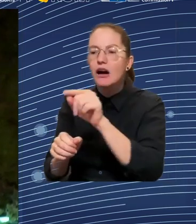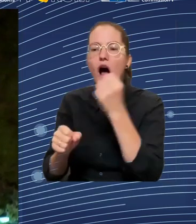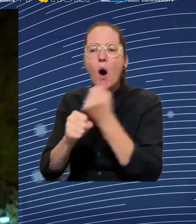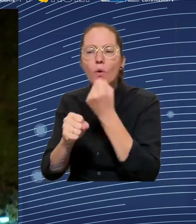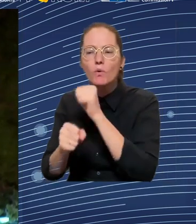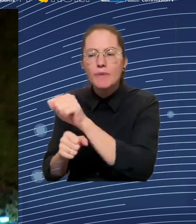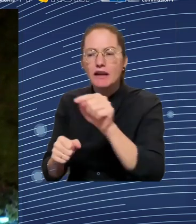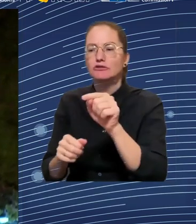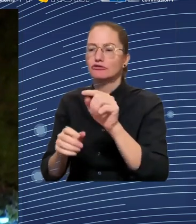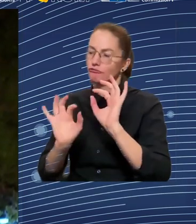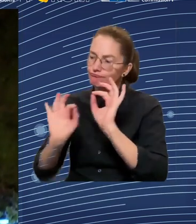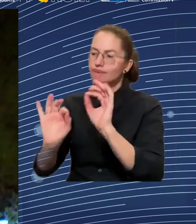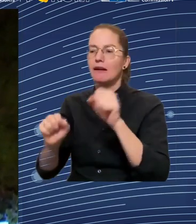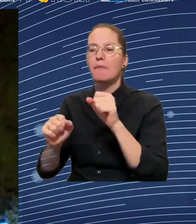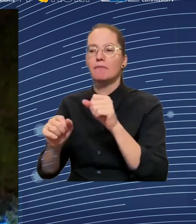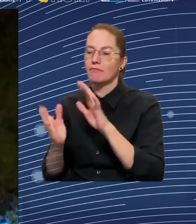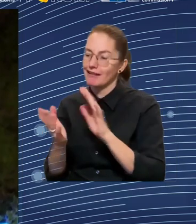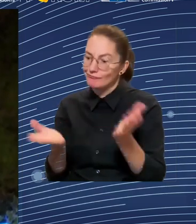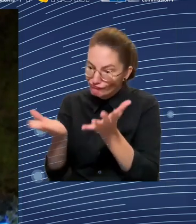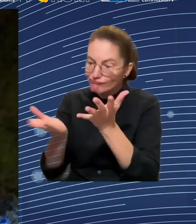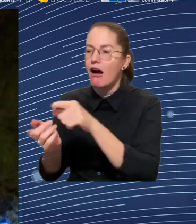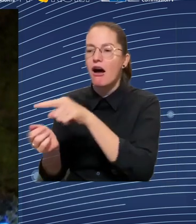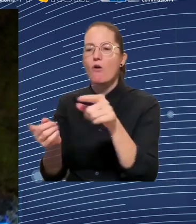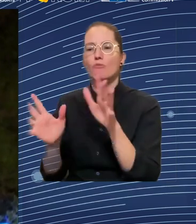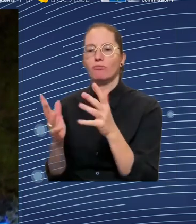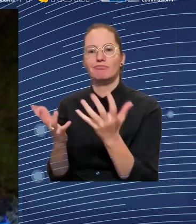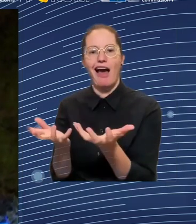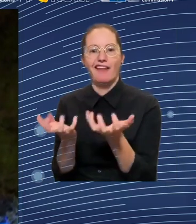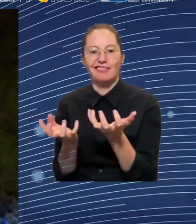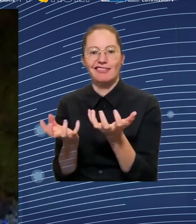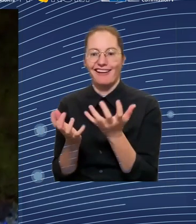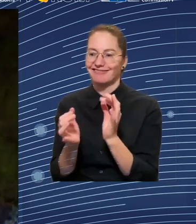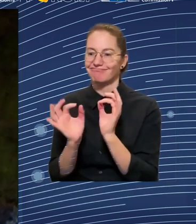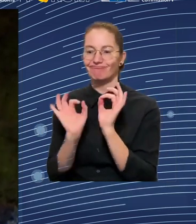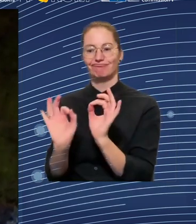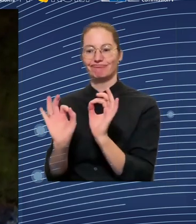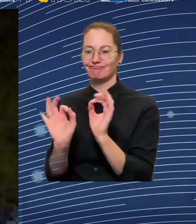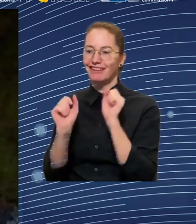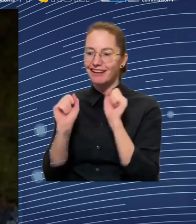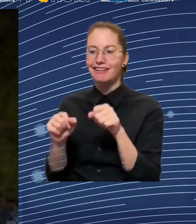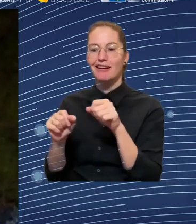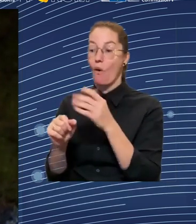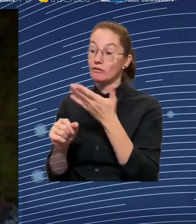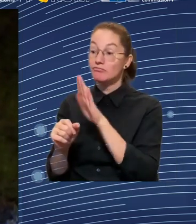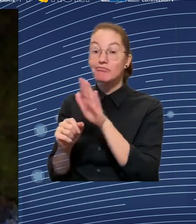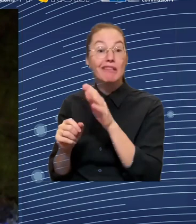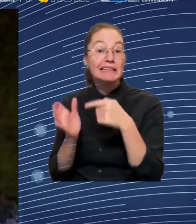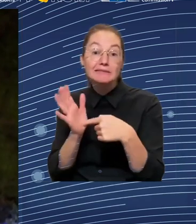is multidimensional, that we have so many screws we can turn, levers that we